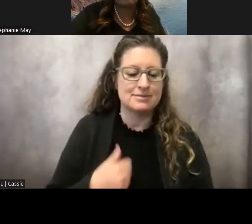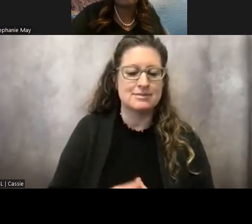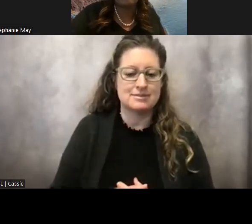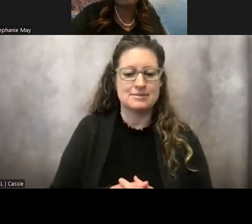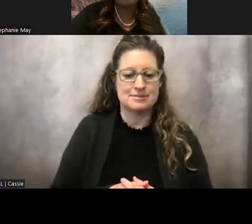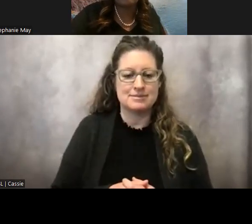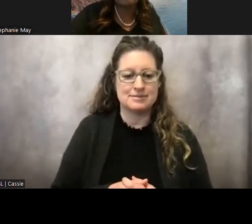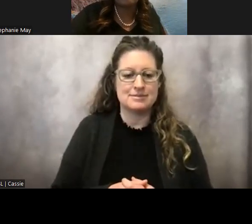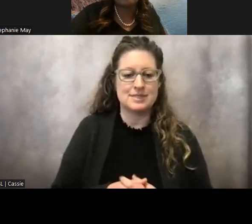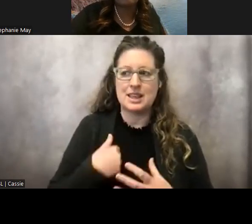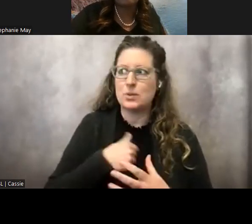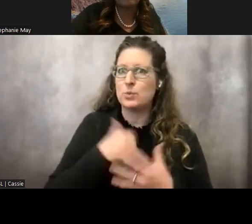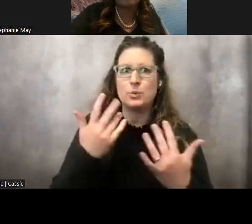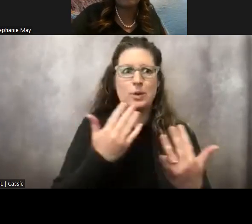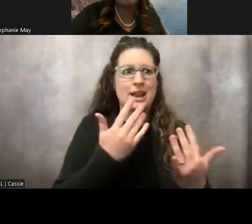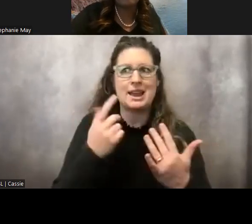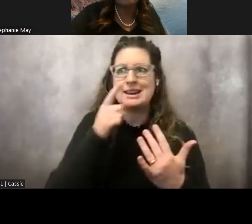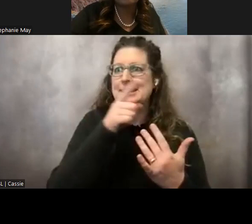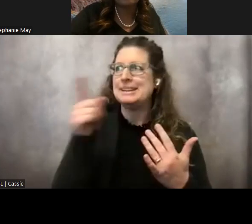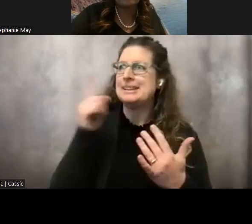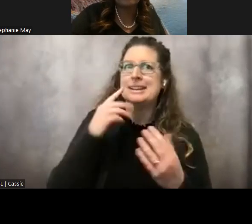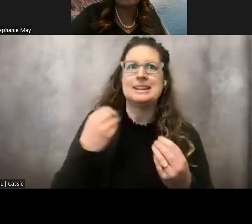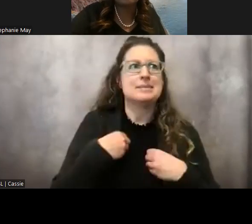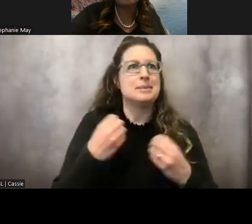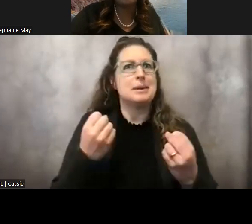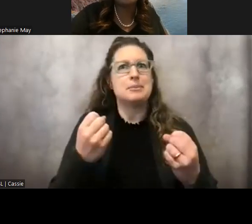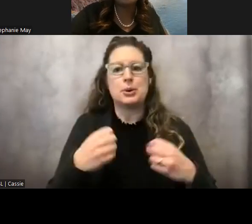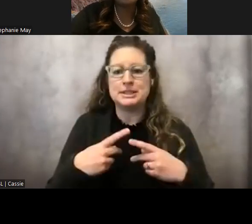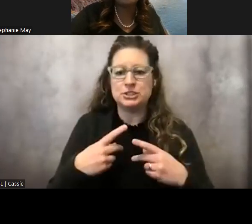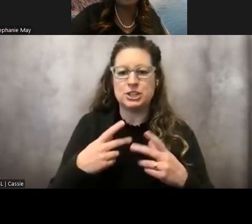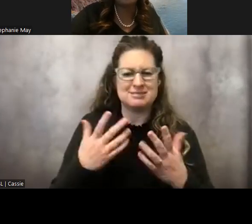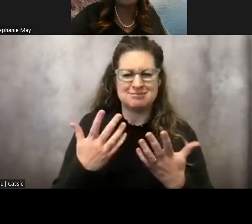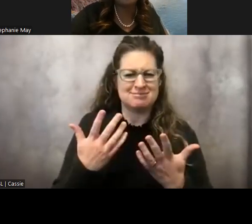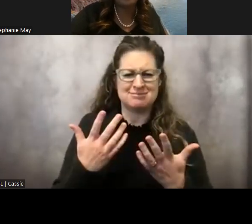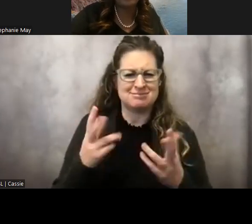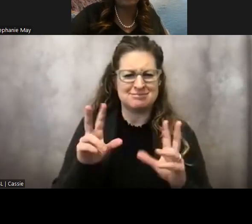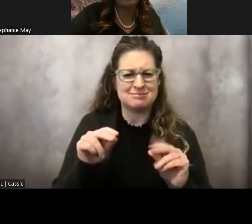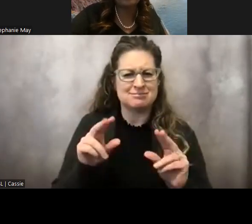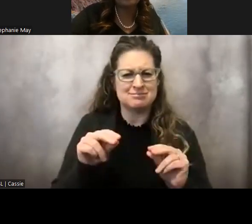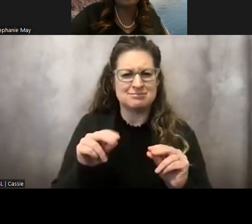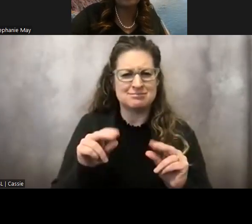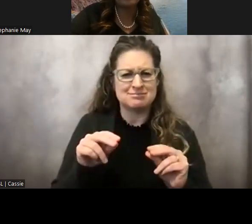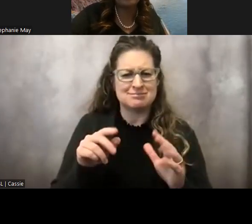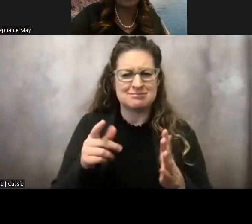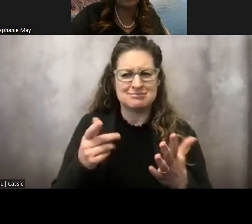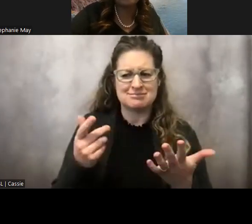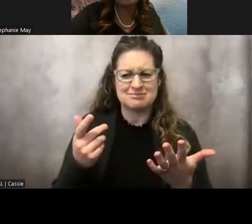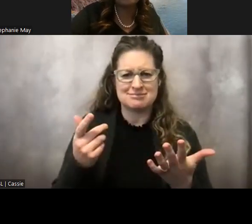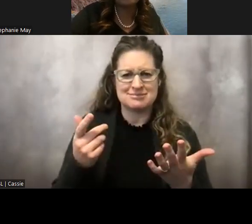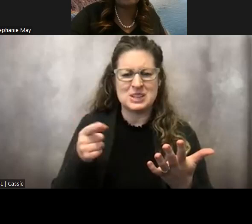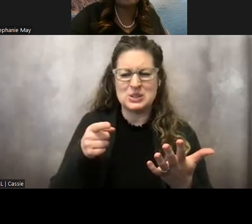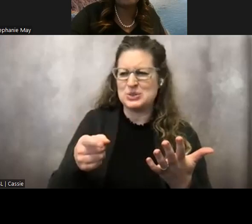kind of waiting for individuals to give permission. Well, it's not, you never knew you could ask. I mean, you never